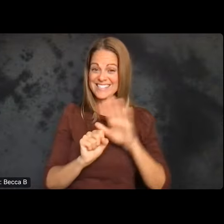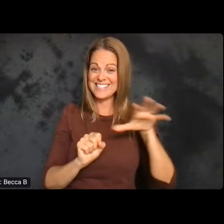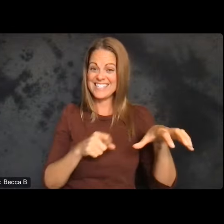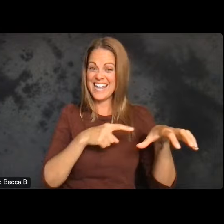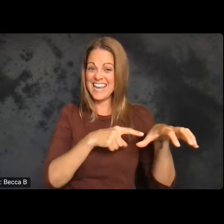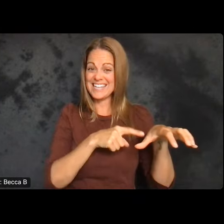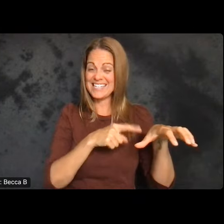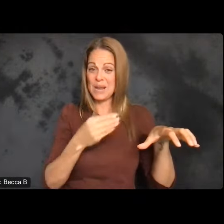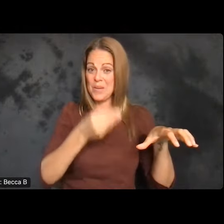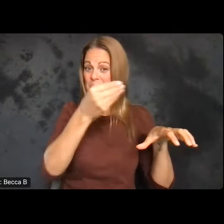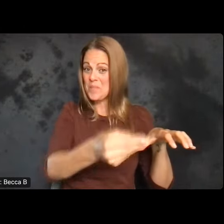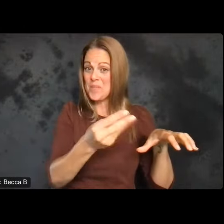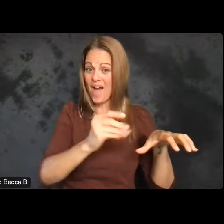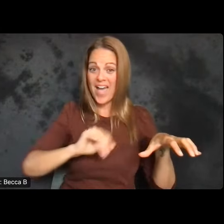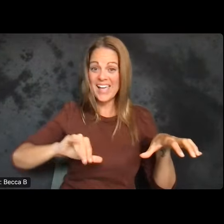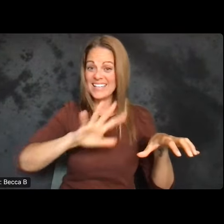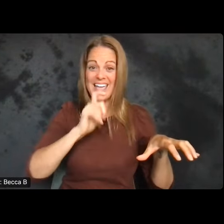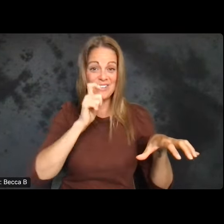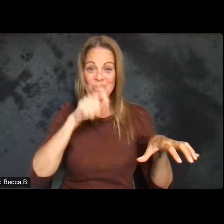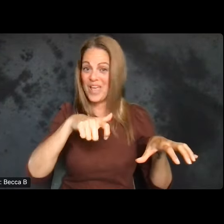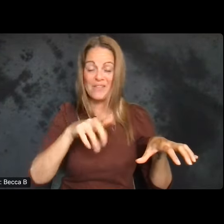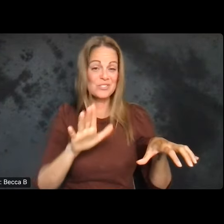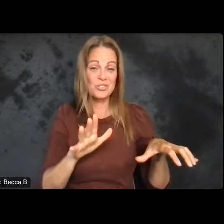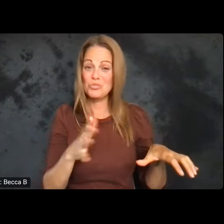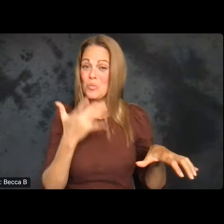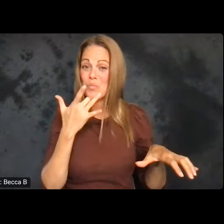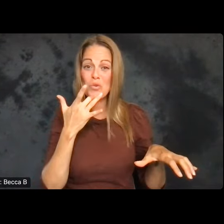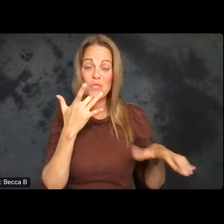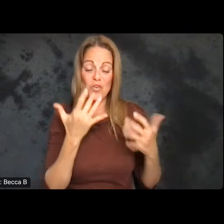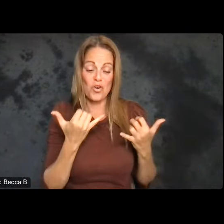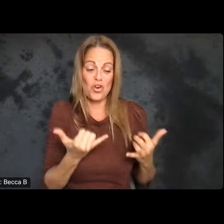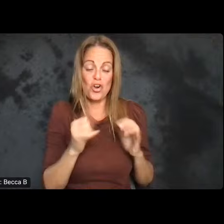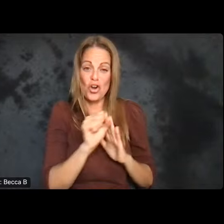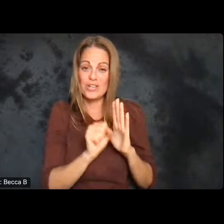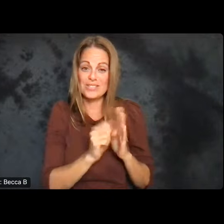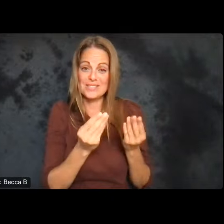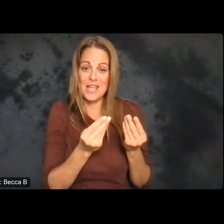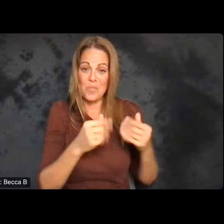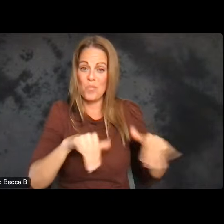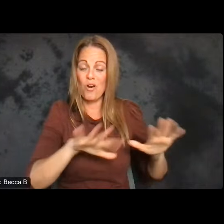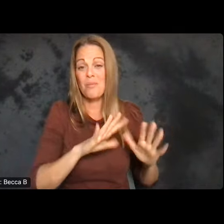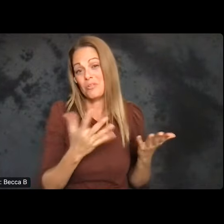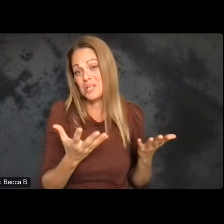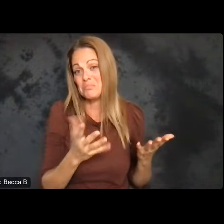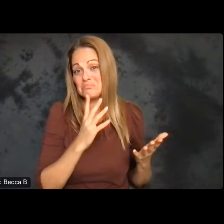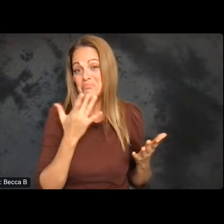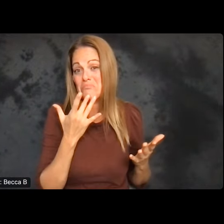of purchasing land. We prefer to use existing state property. We may be able to